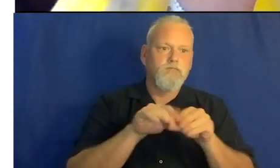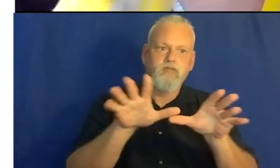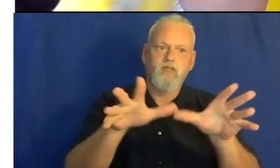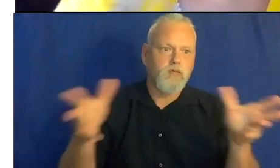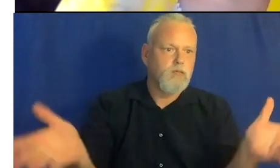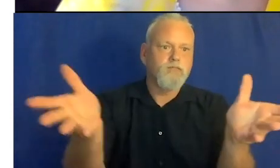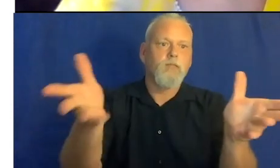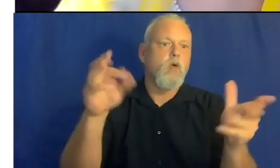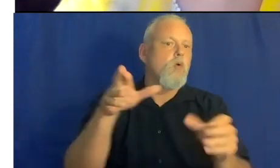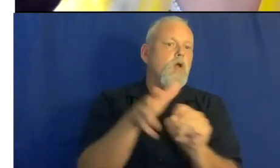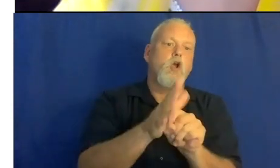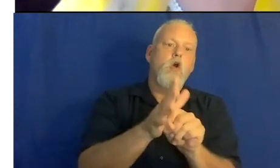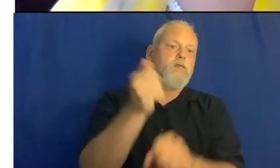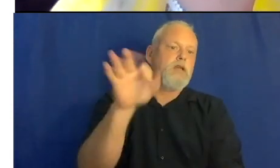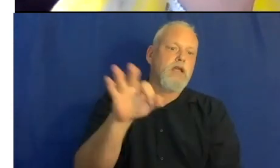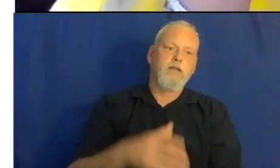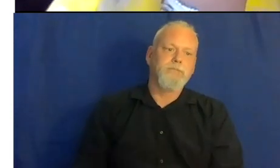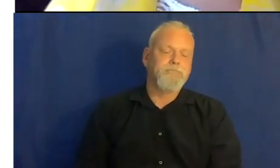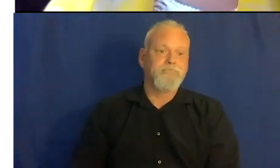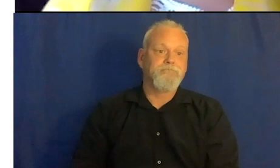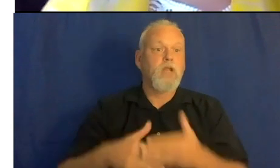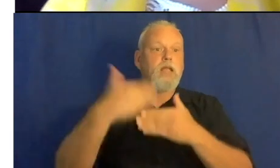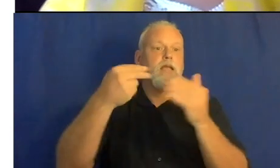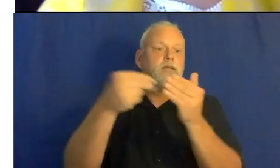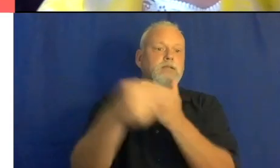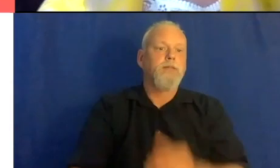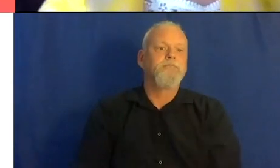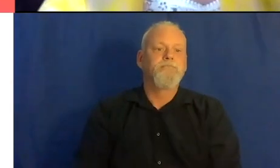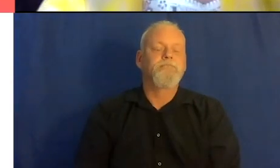or COVID-19. Next slide, please.